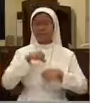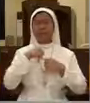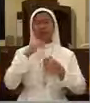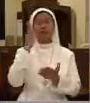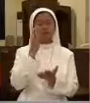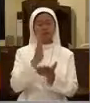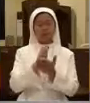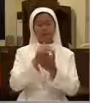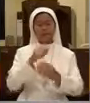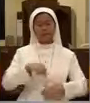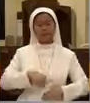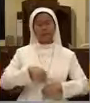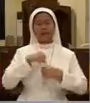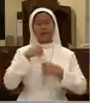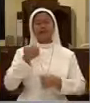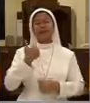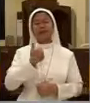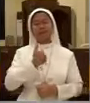self-adulation,